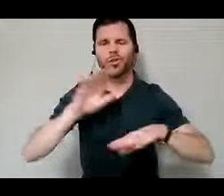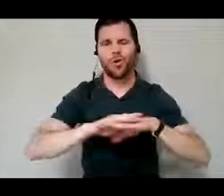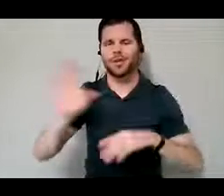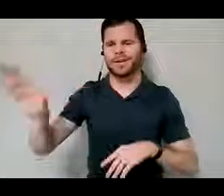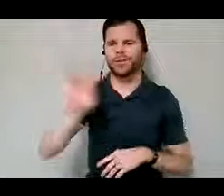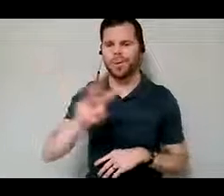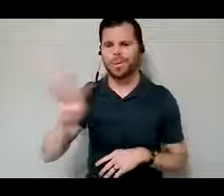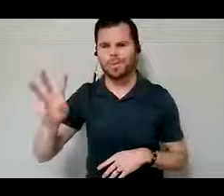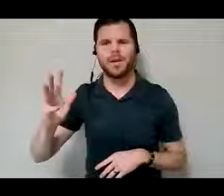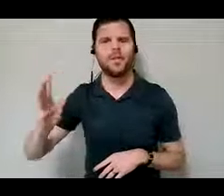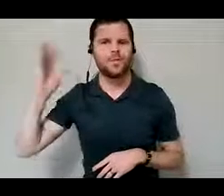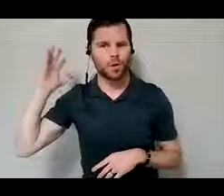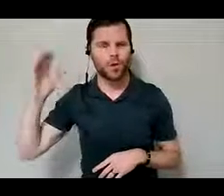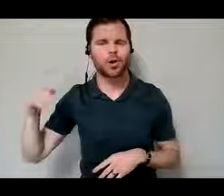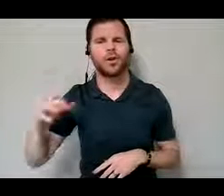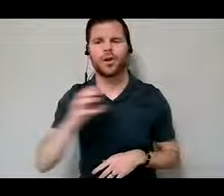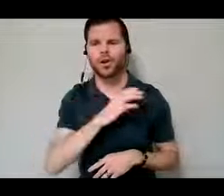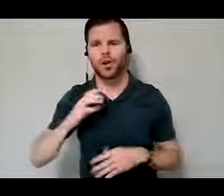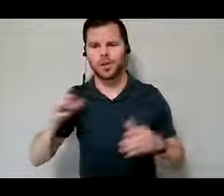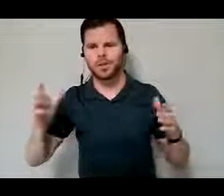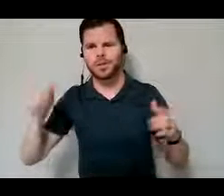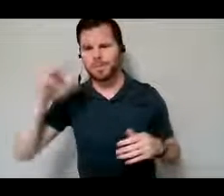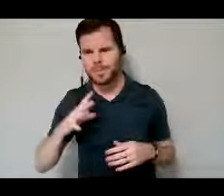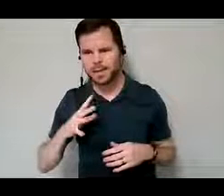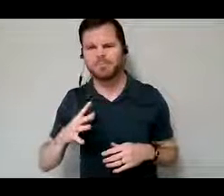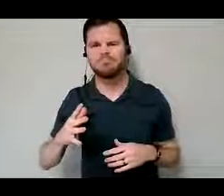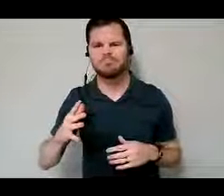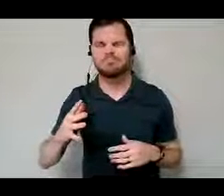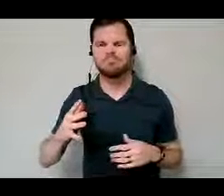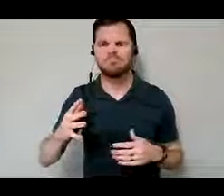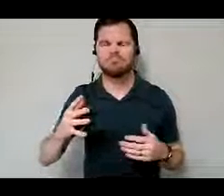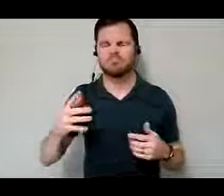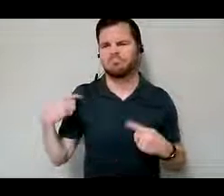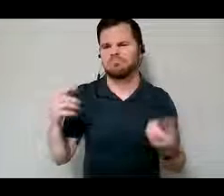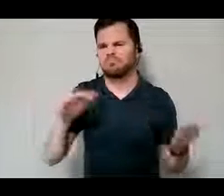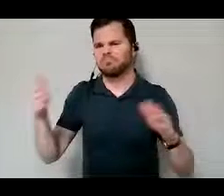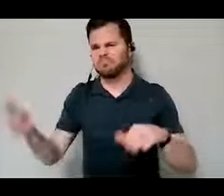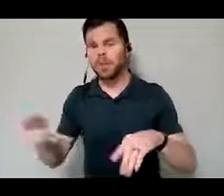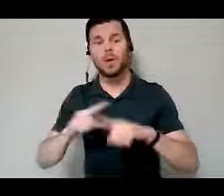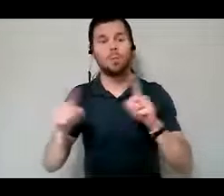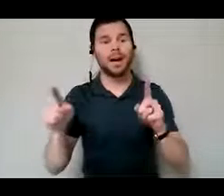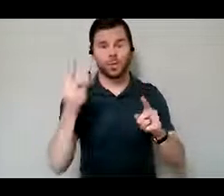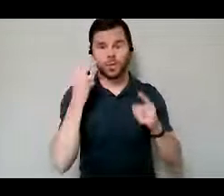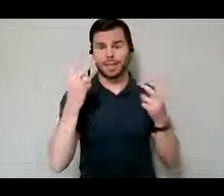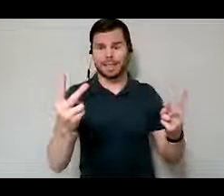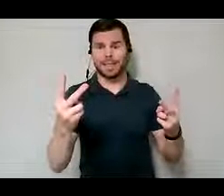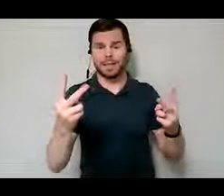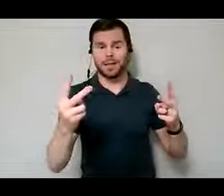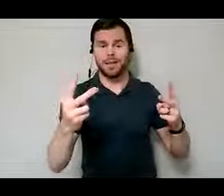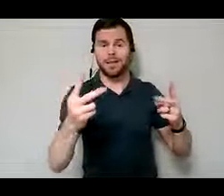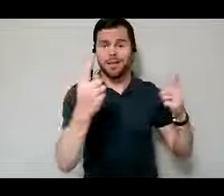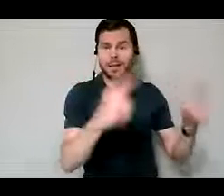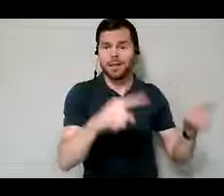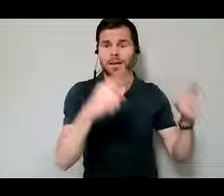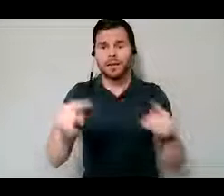former congressman, the late congressman. So these are really the activities. Asterisks on this one,